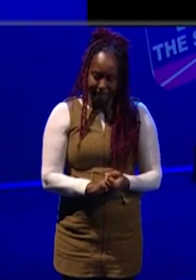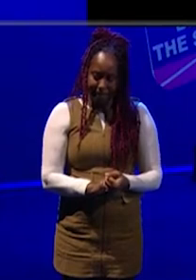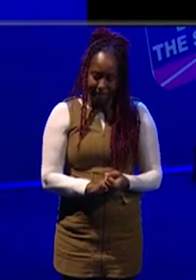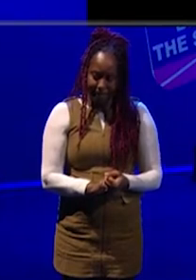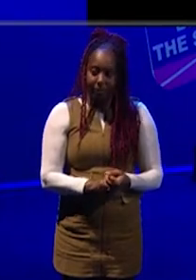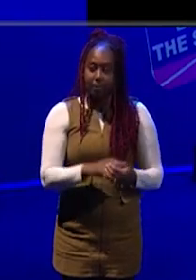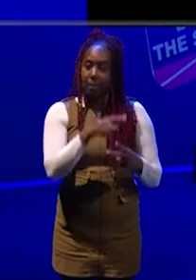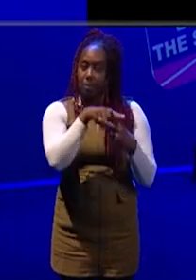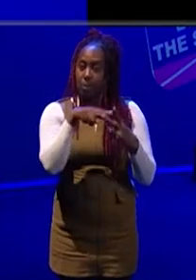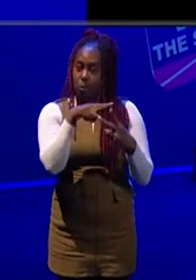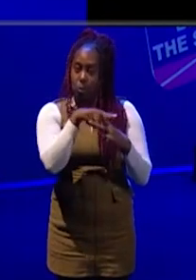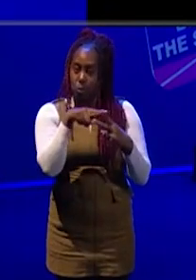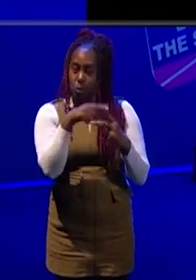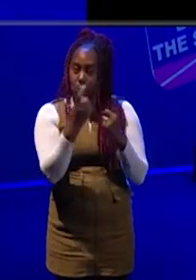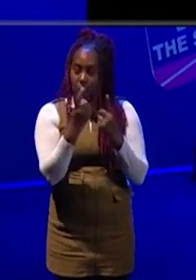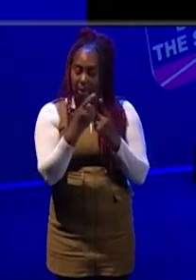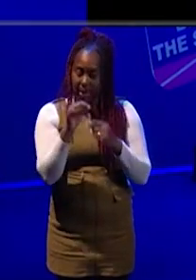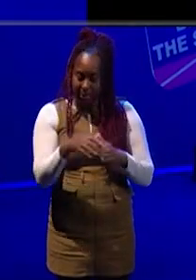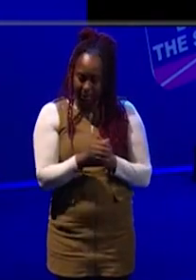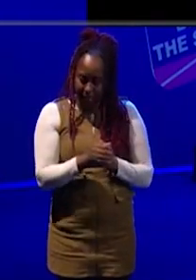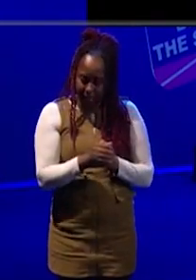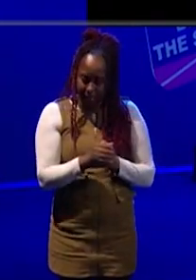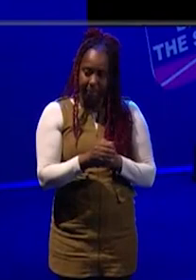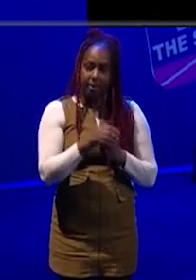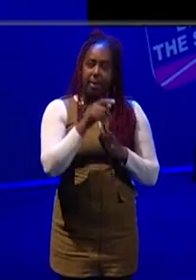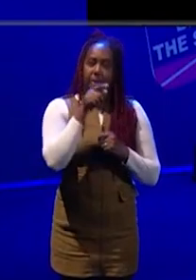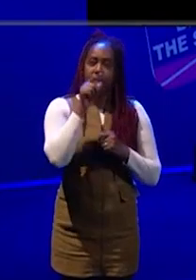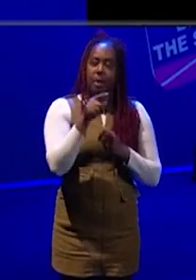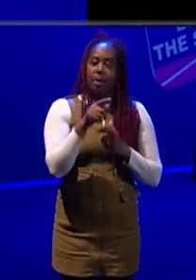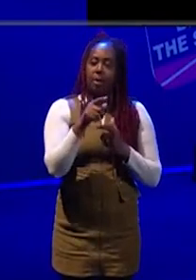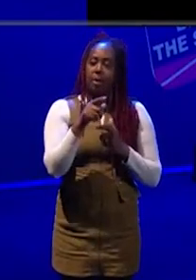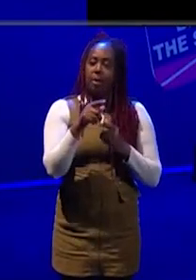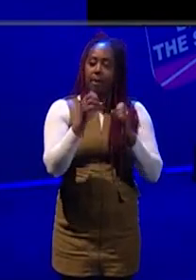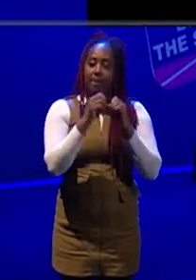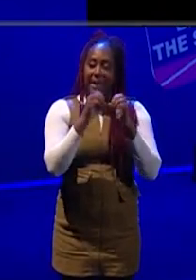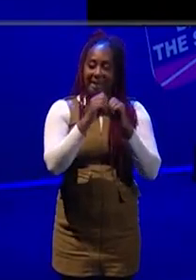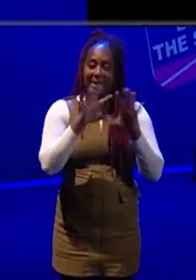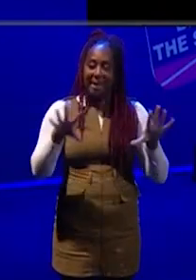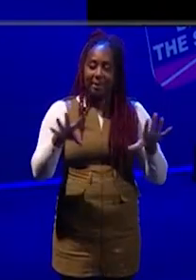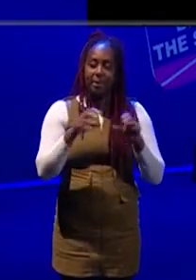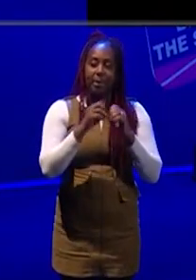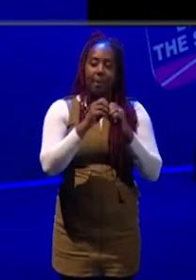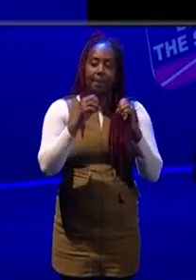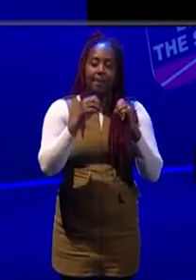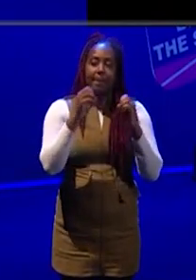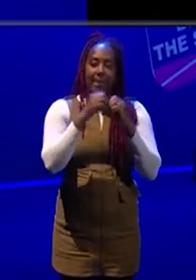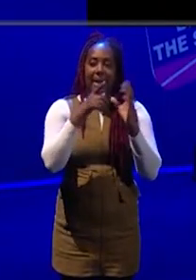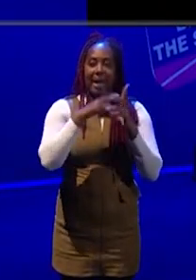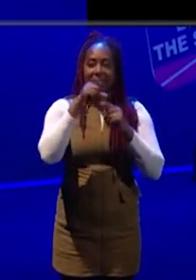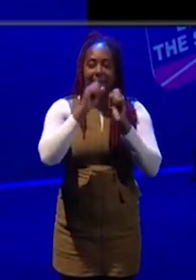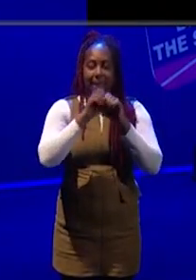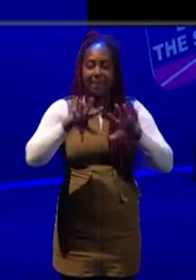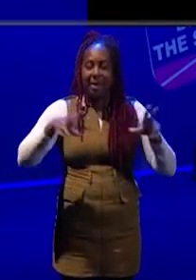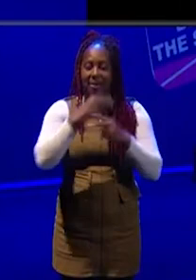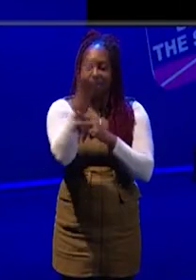there's two things. BAC is the world's first relaxed venue, which is a methodology developed